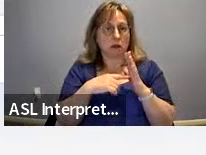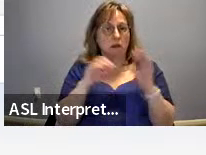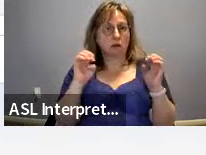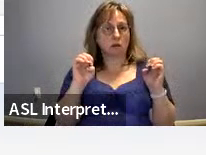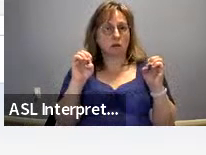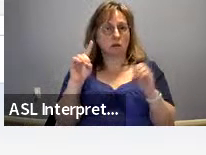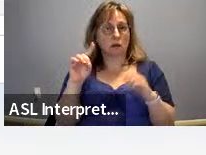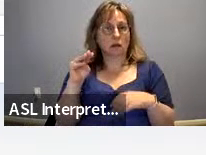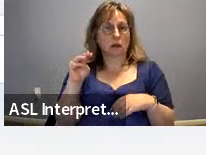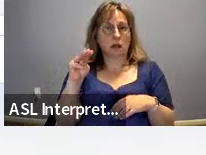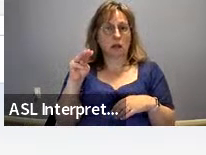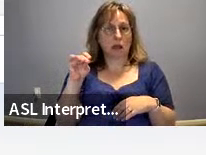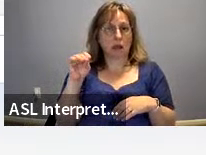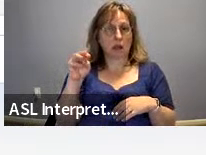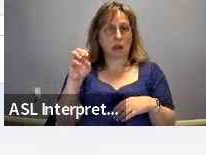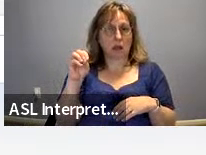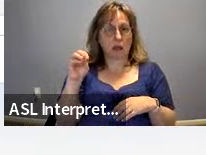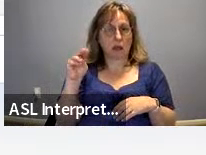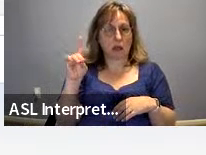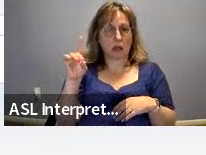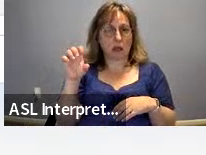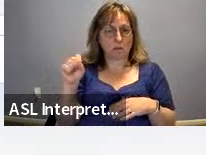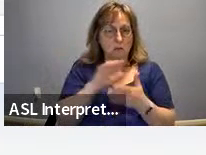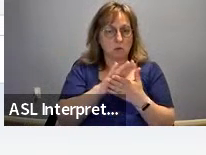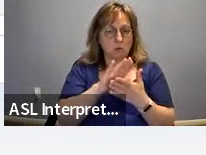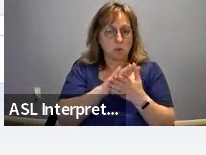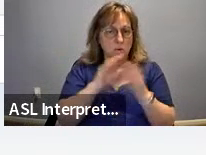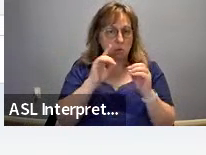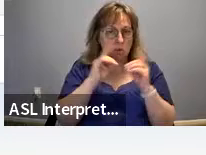District's attendance policy.